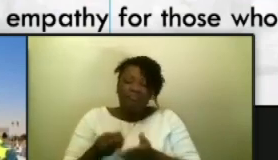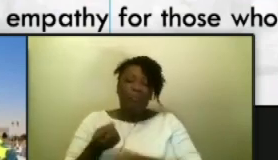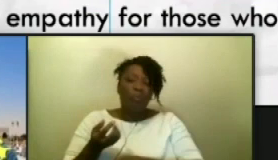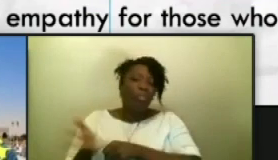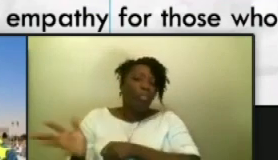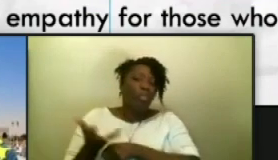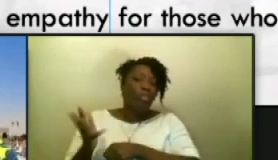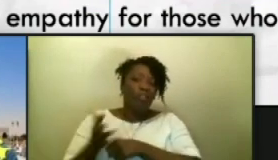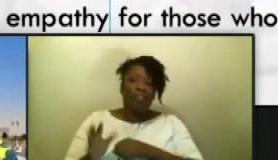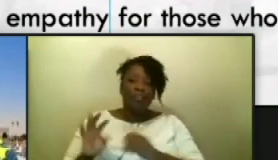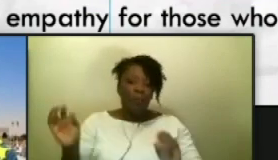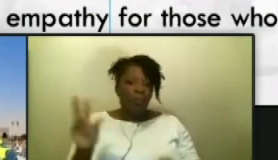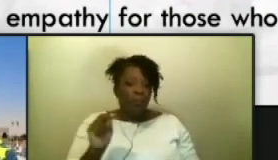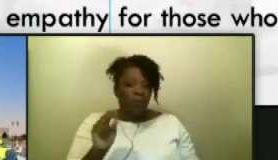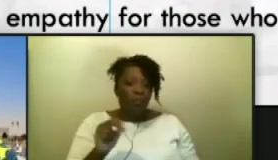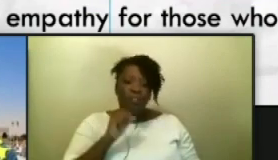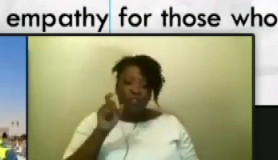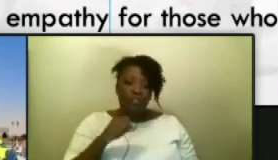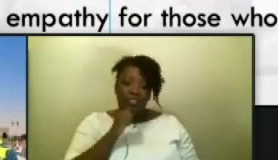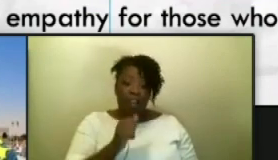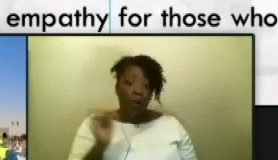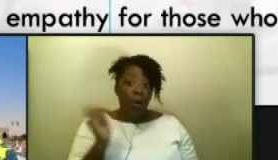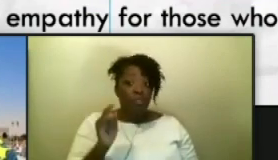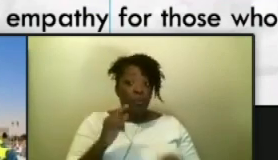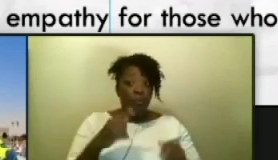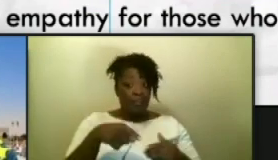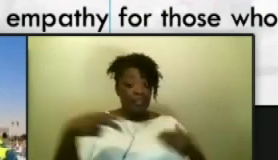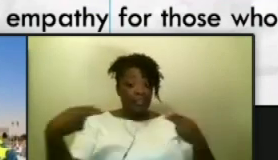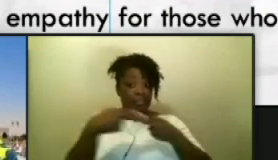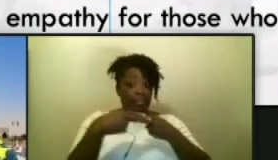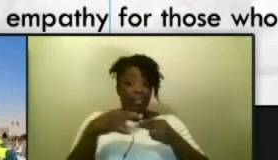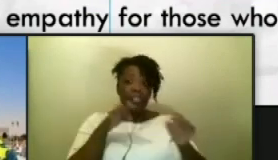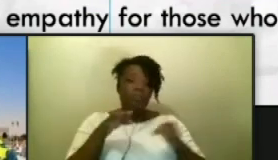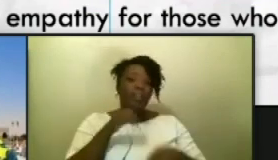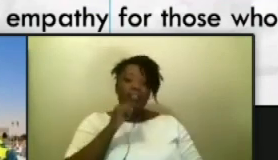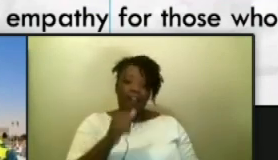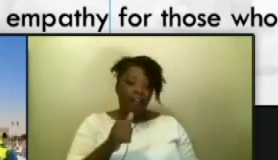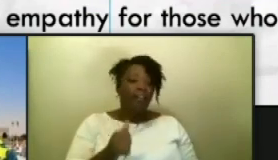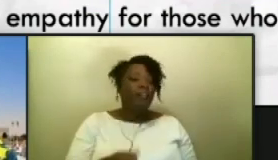that's not on the slide is the fact that, and you can go to the next one because